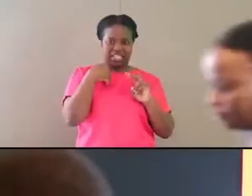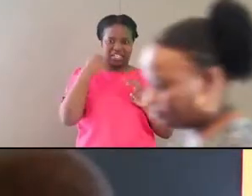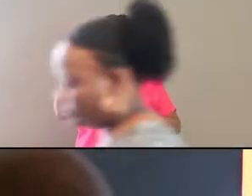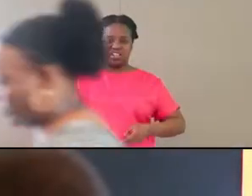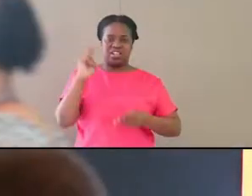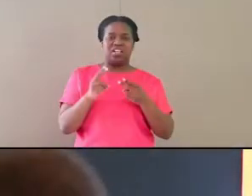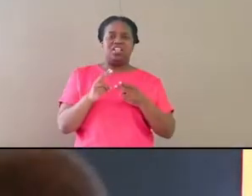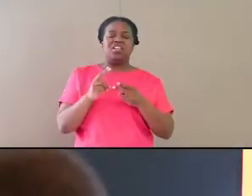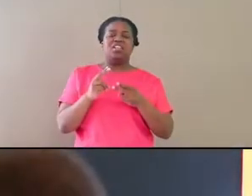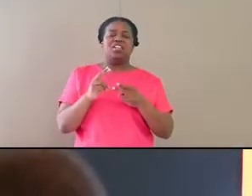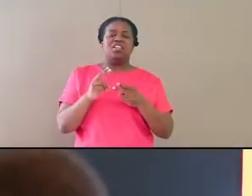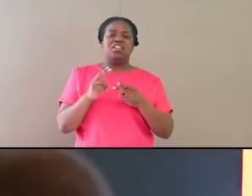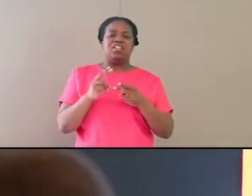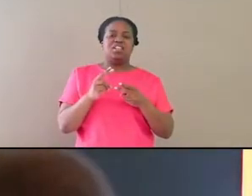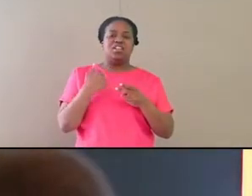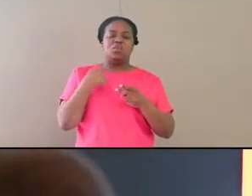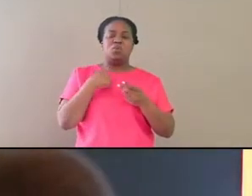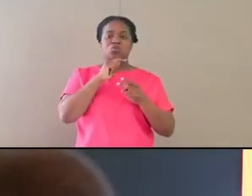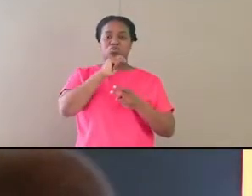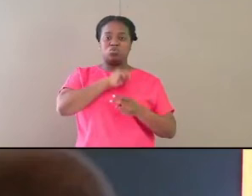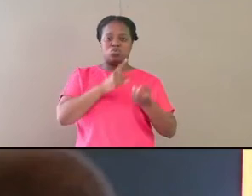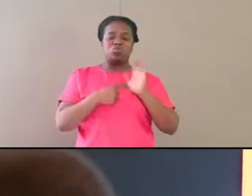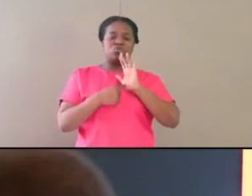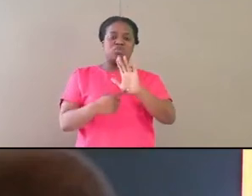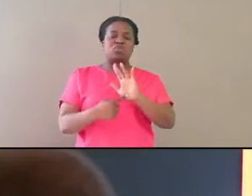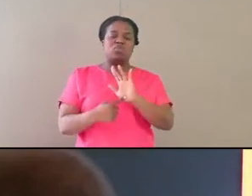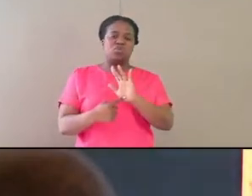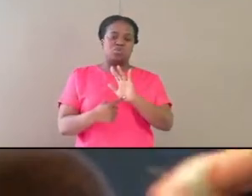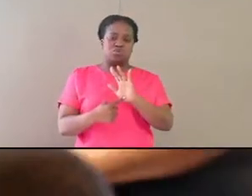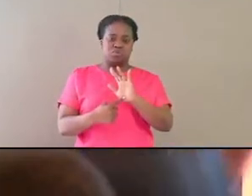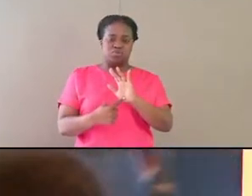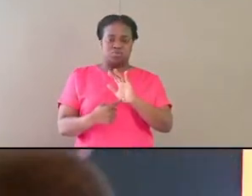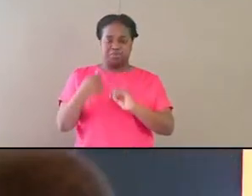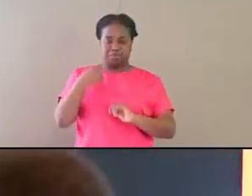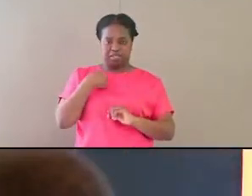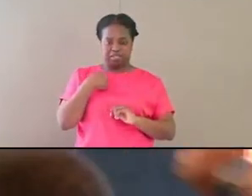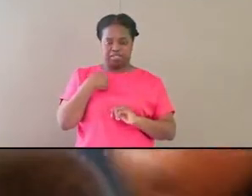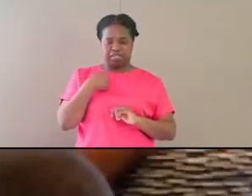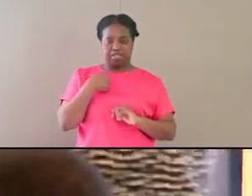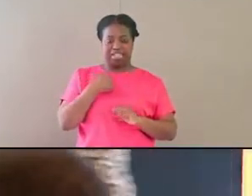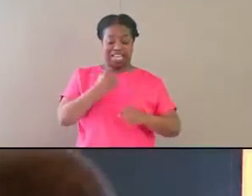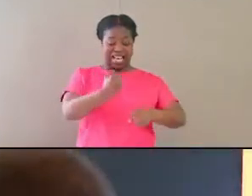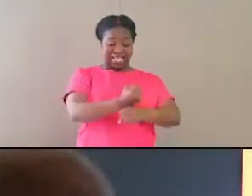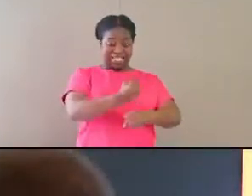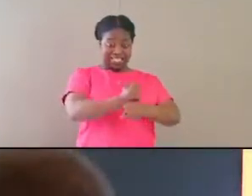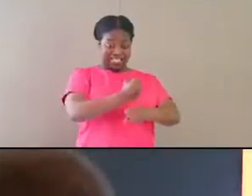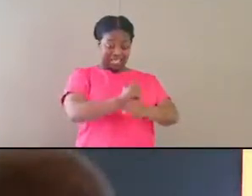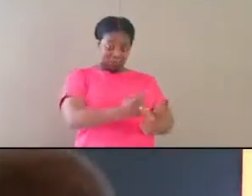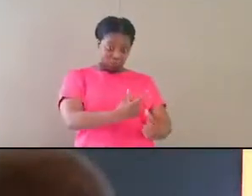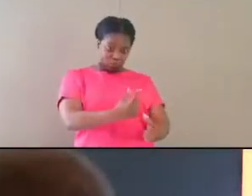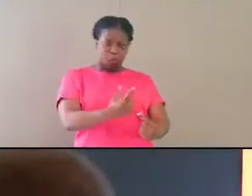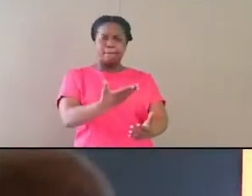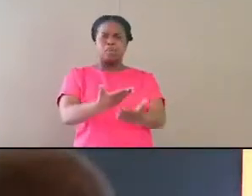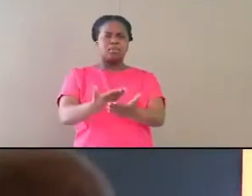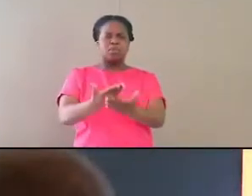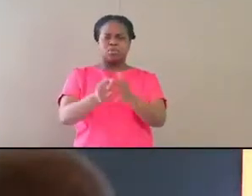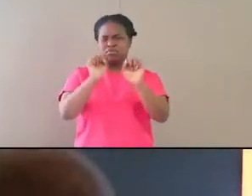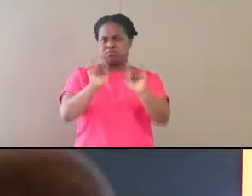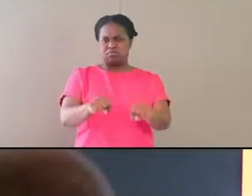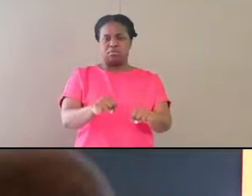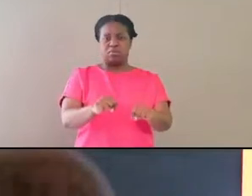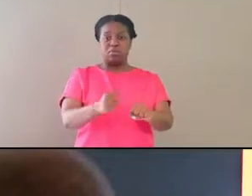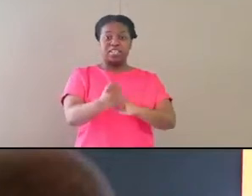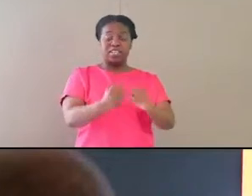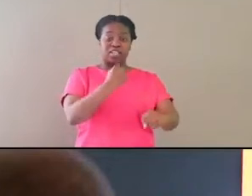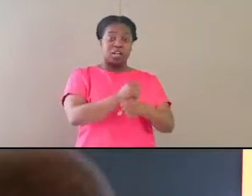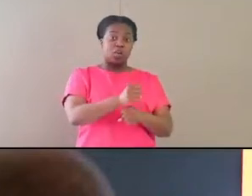really powerfully demonstrates to me is that action is possible. The 2003